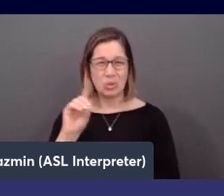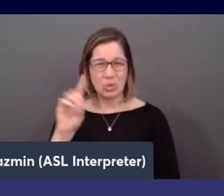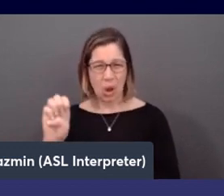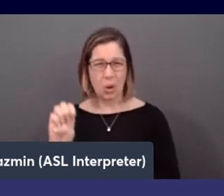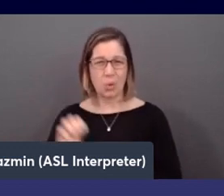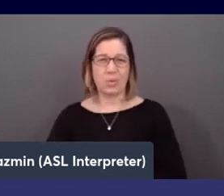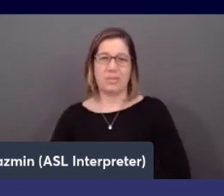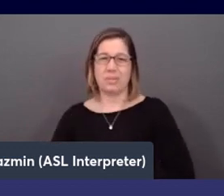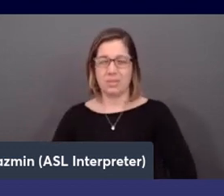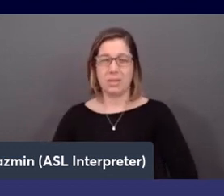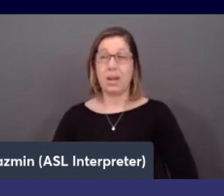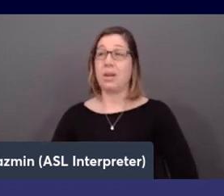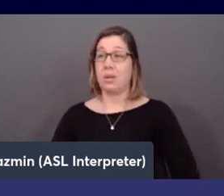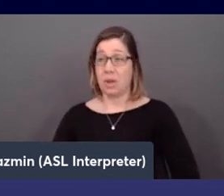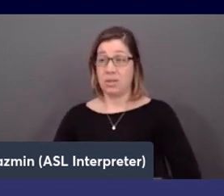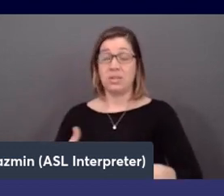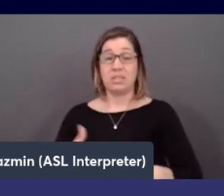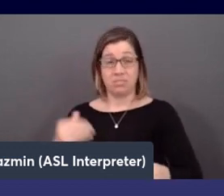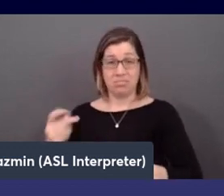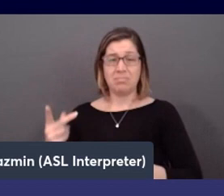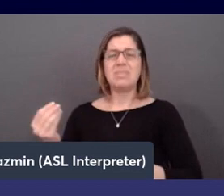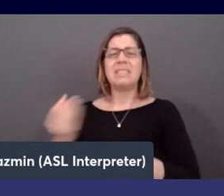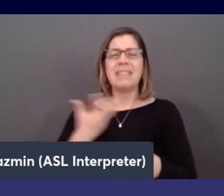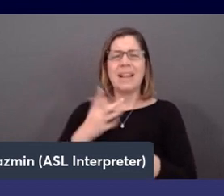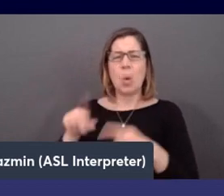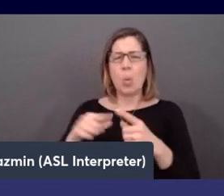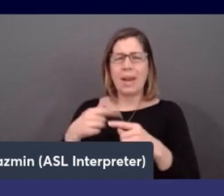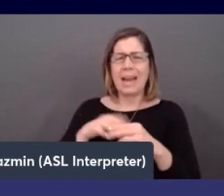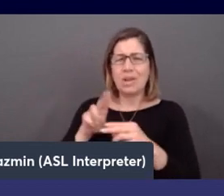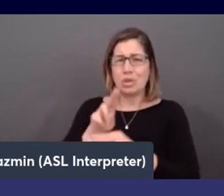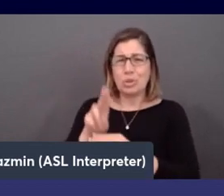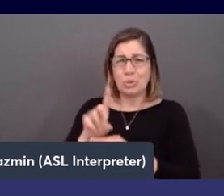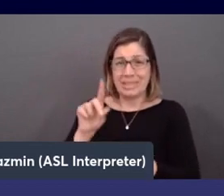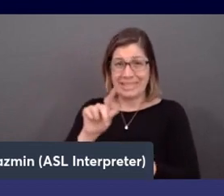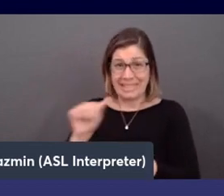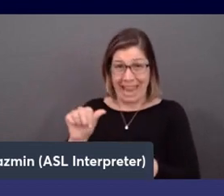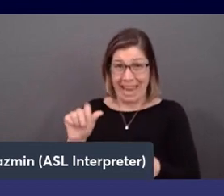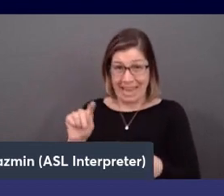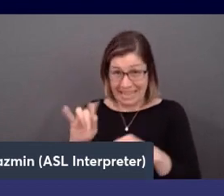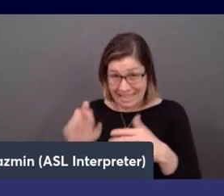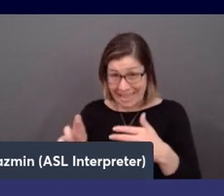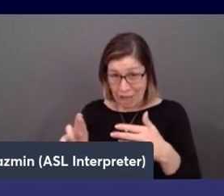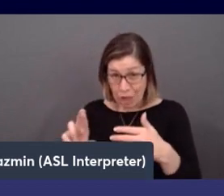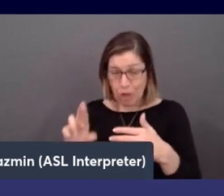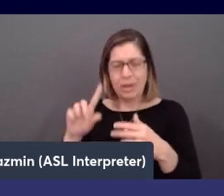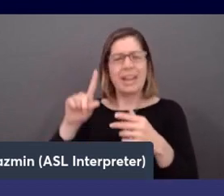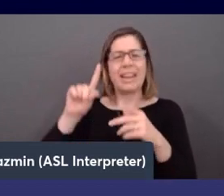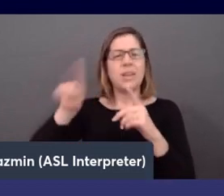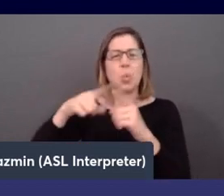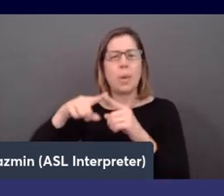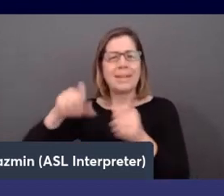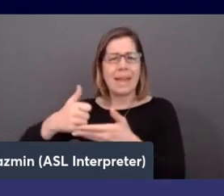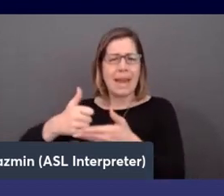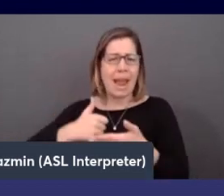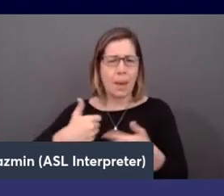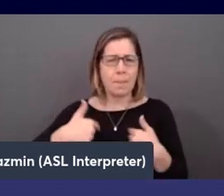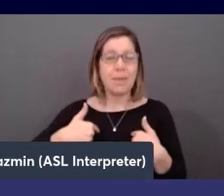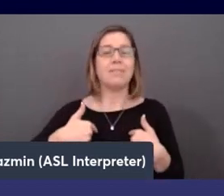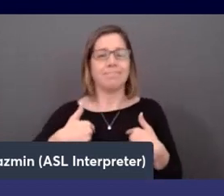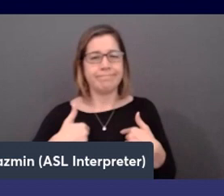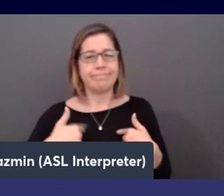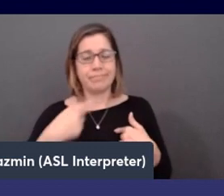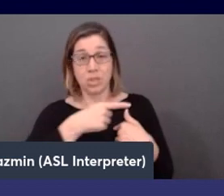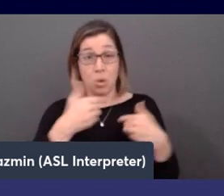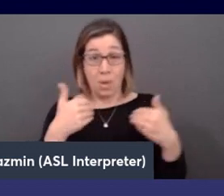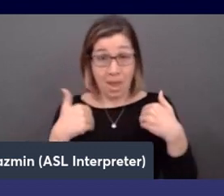All right. So tell us this. When should I use data tiering and how can it help me? Yep. So you have the ability, like I